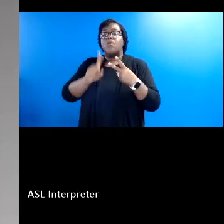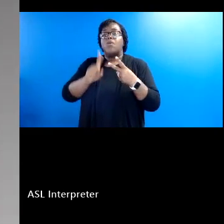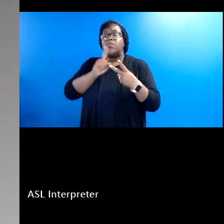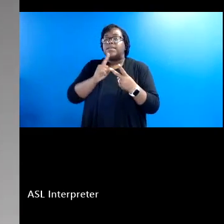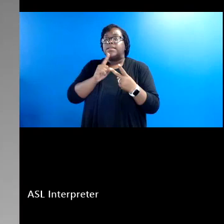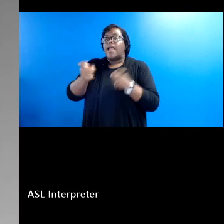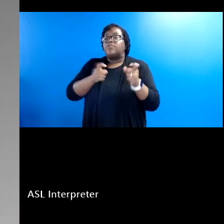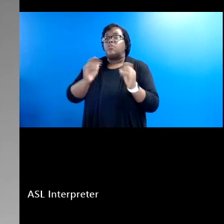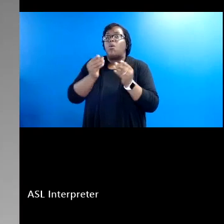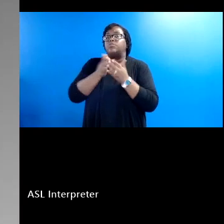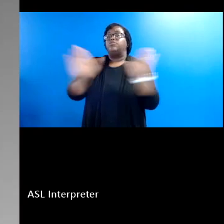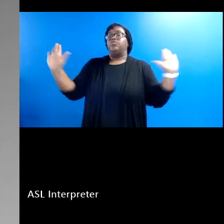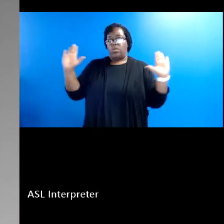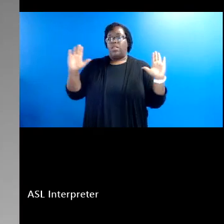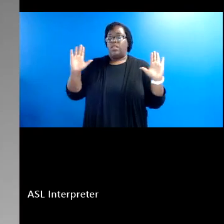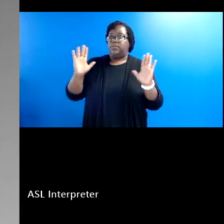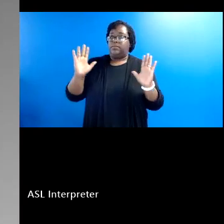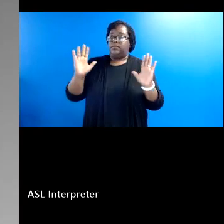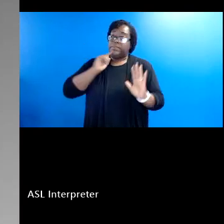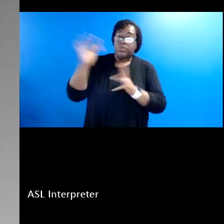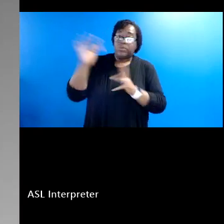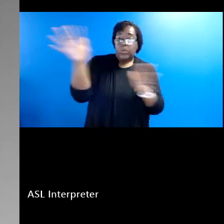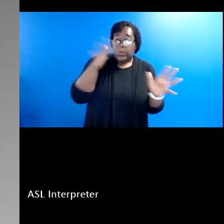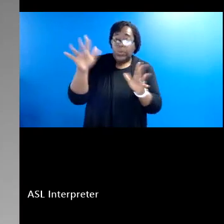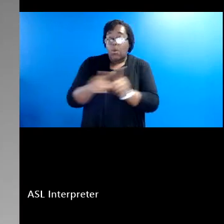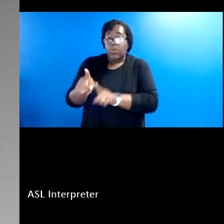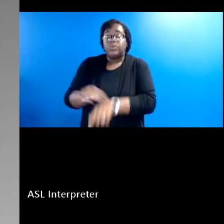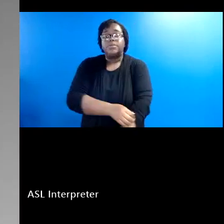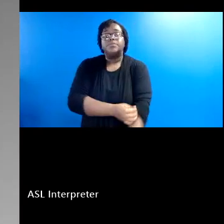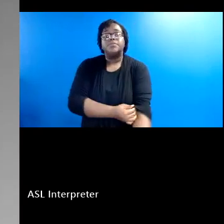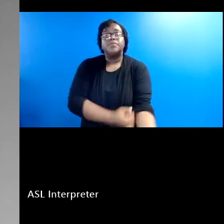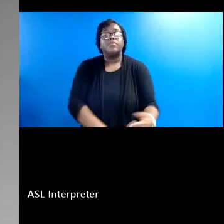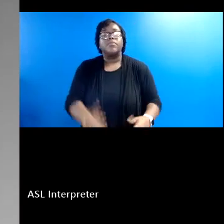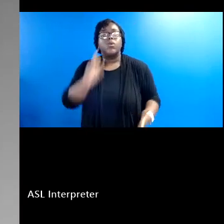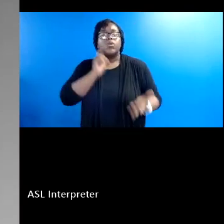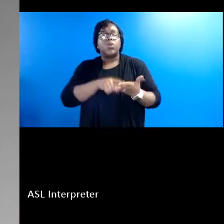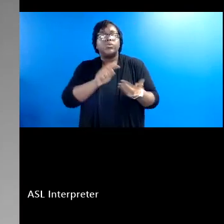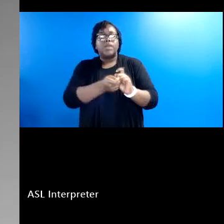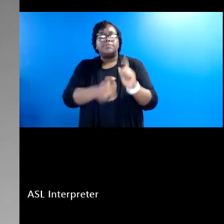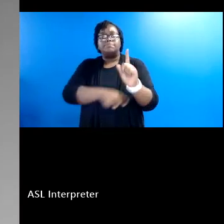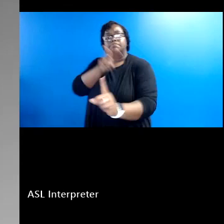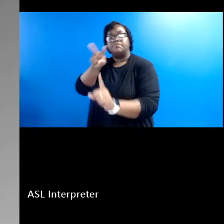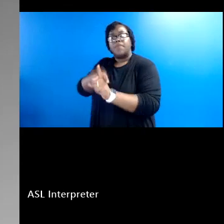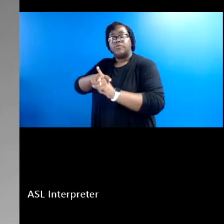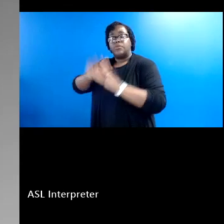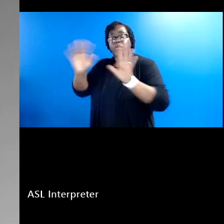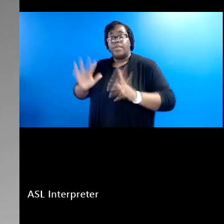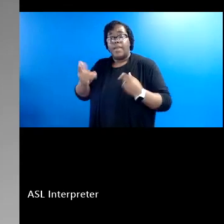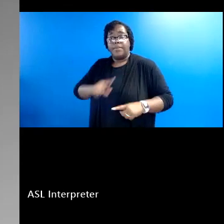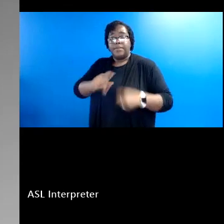and extreme wind events. When we do these changes and we apply them to the weather that we saw in